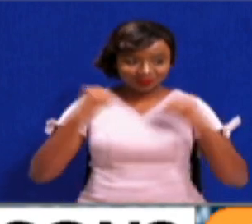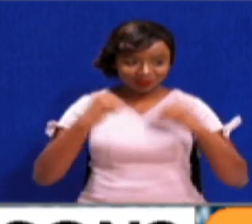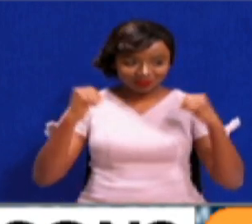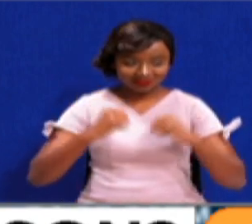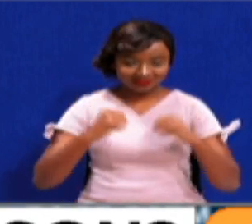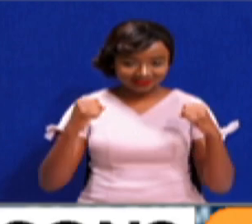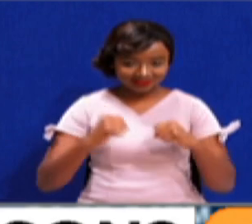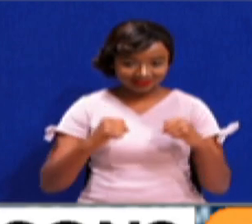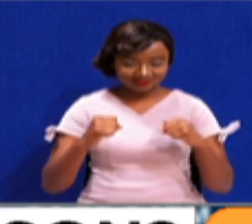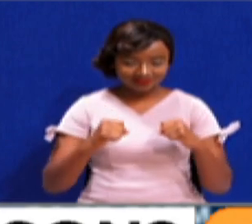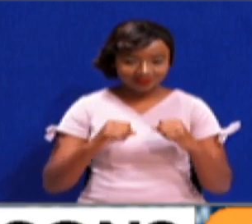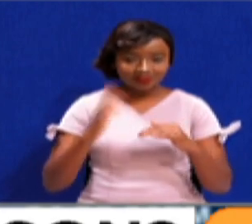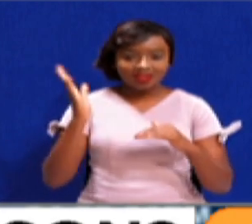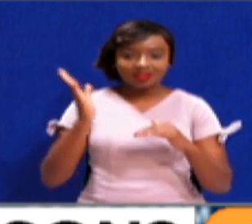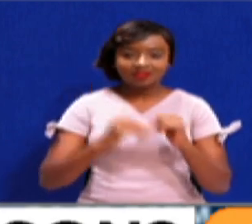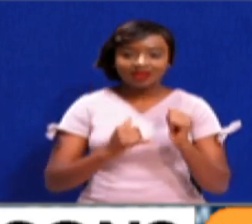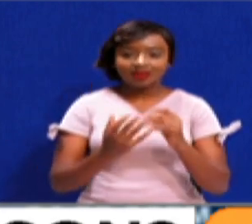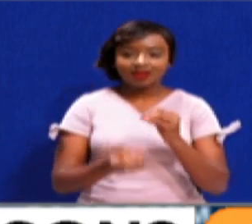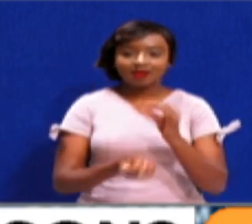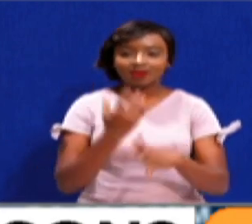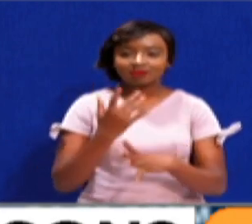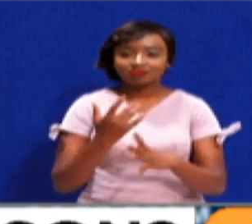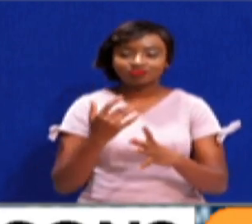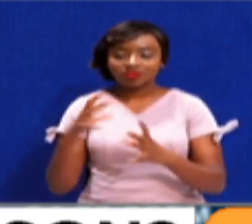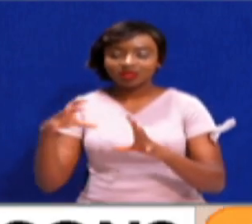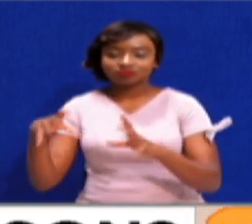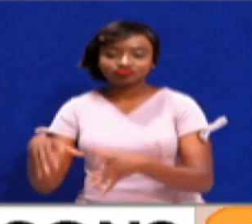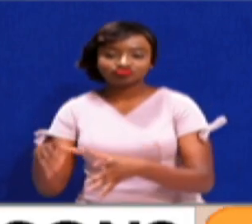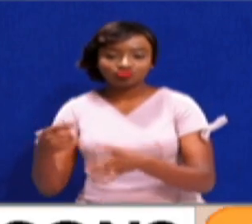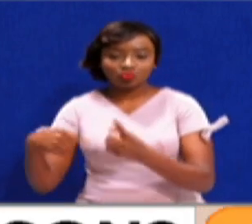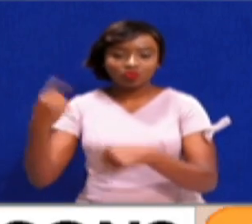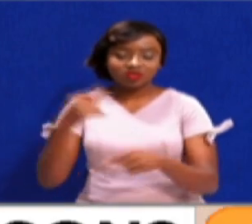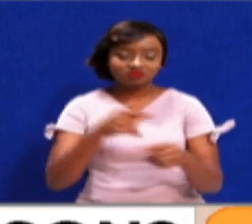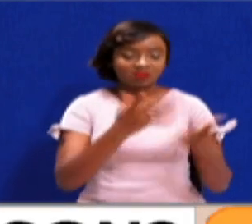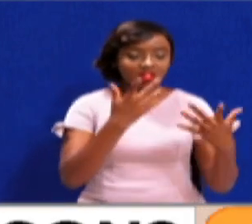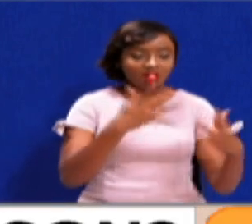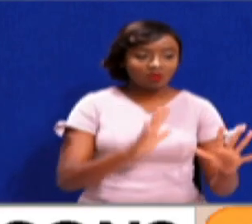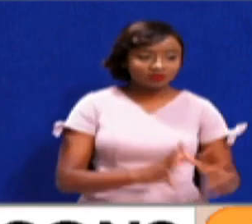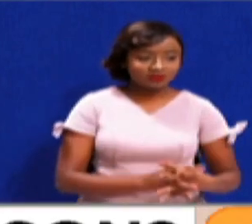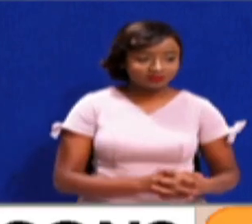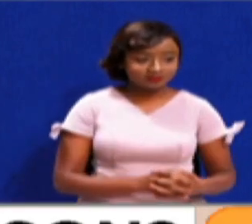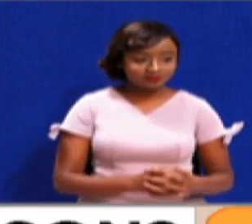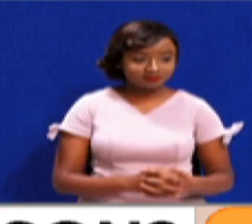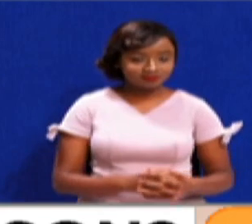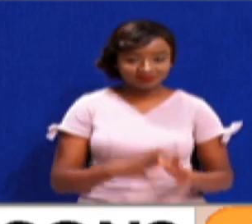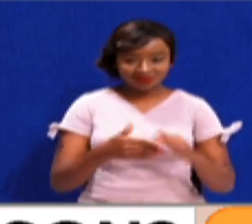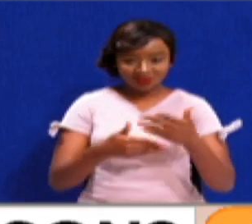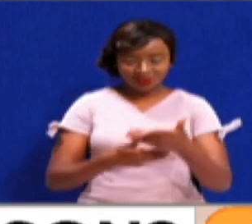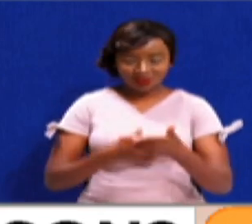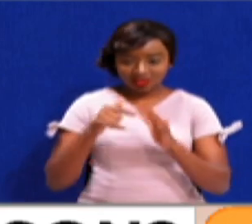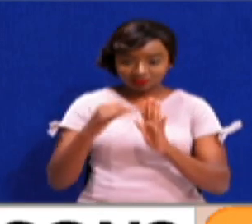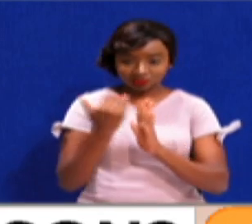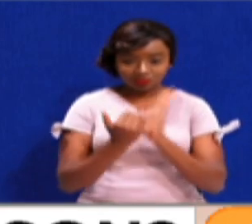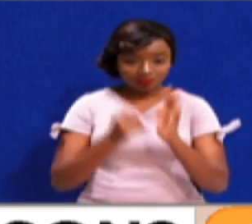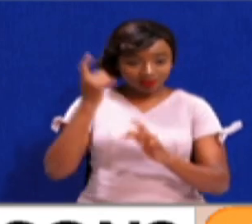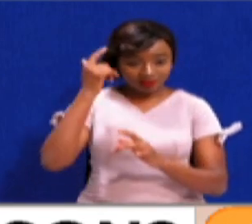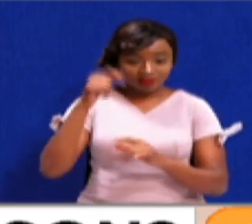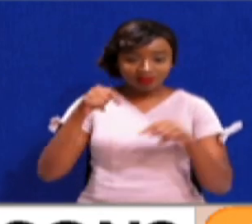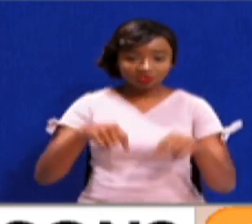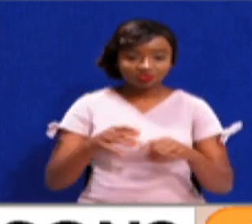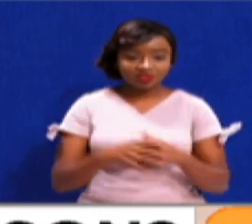situation where we are creating gainers and losers. All right, welcome to the program. And remember, the program